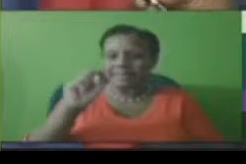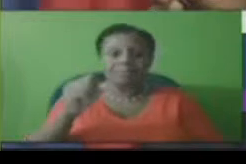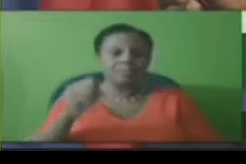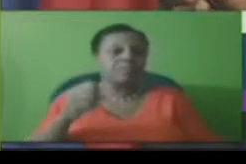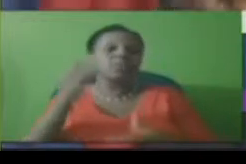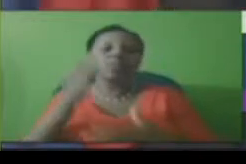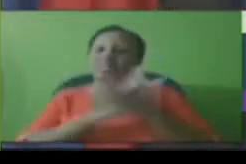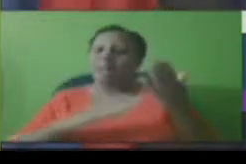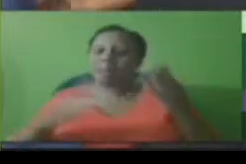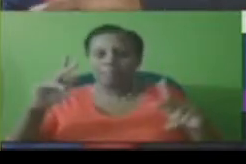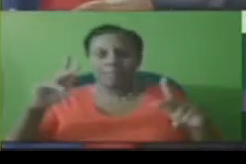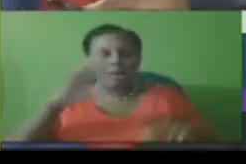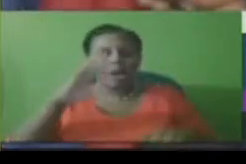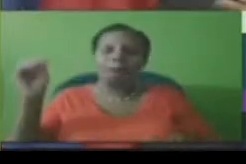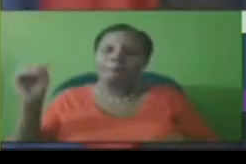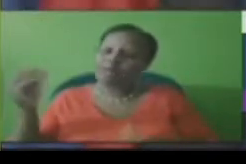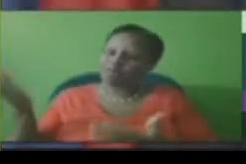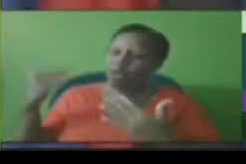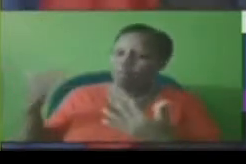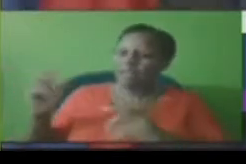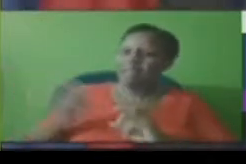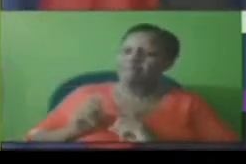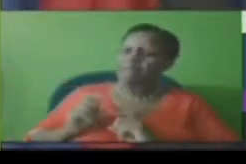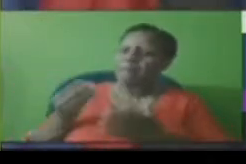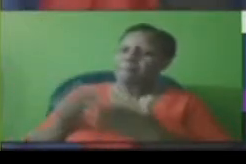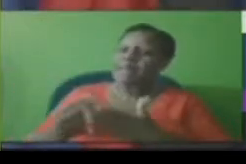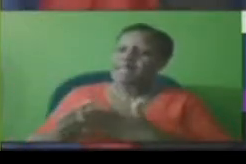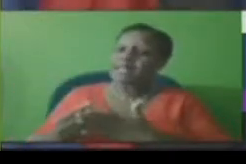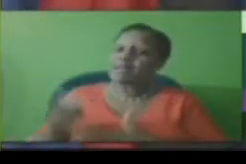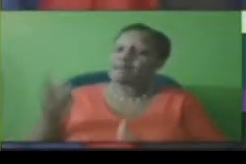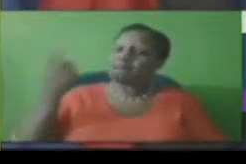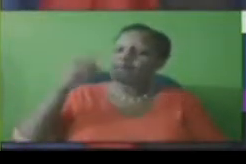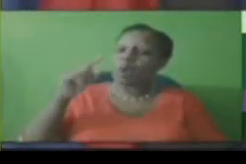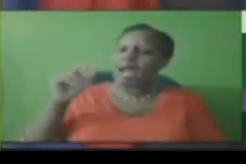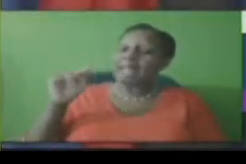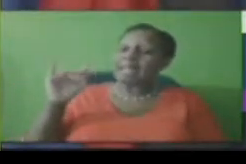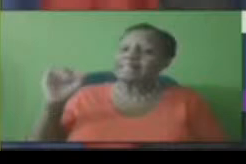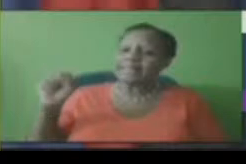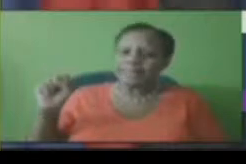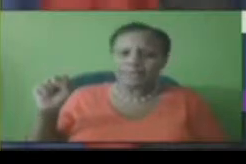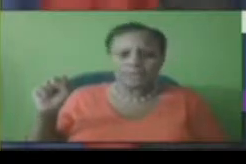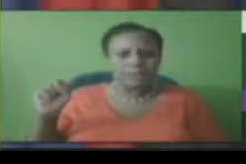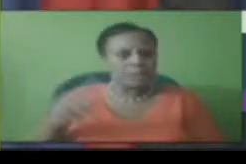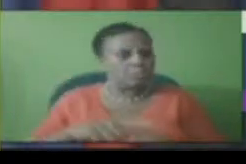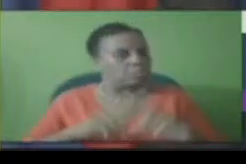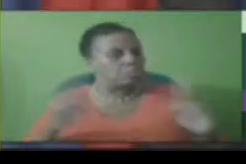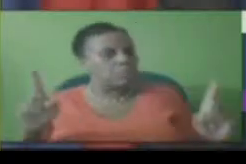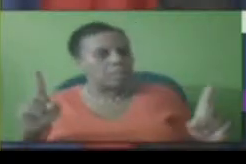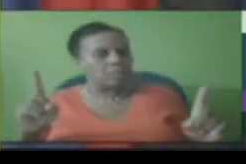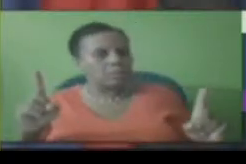payments, and not making that payment. There's one word to describe that. It's theft.